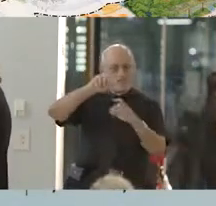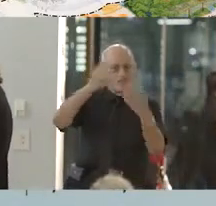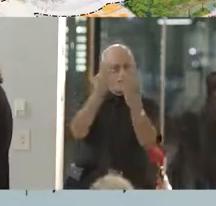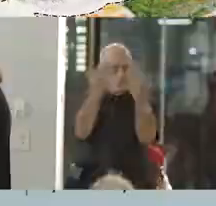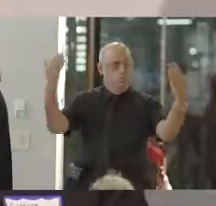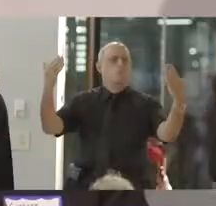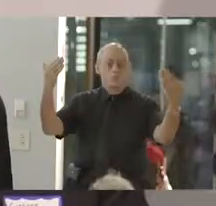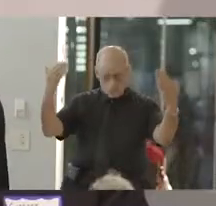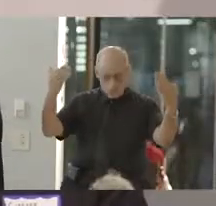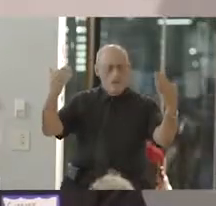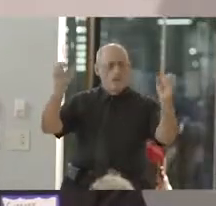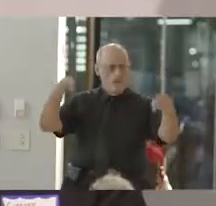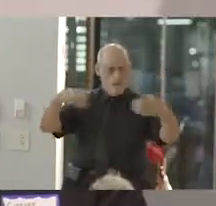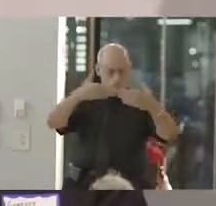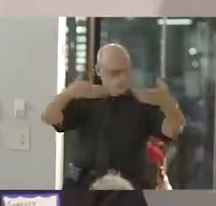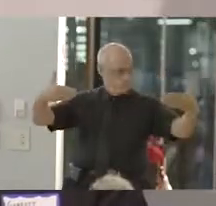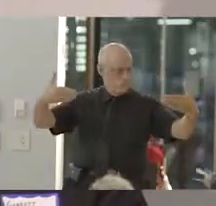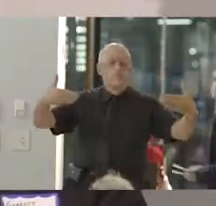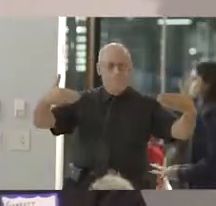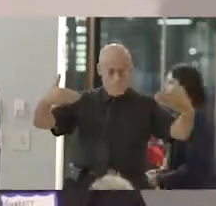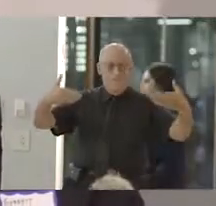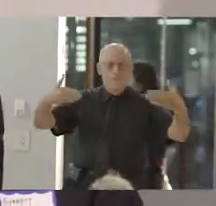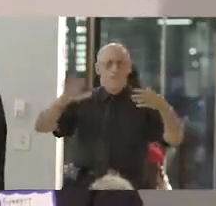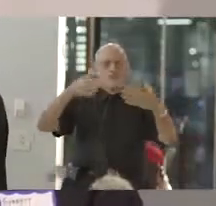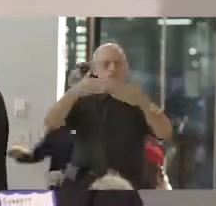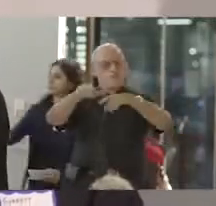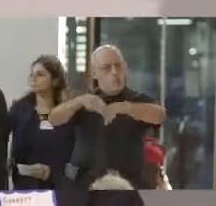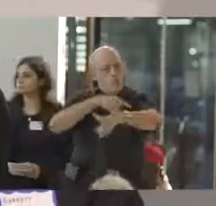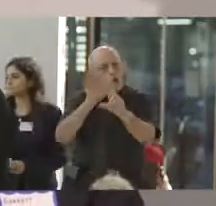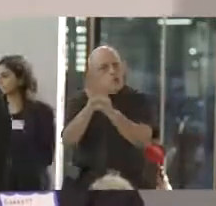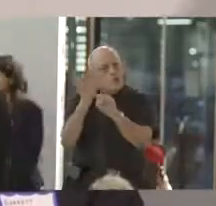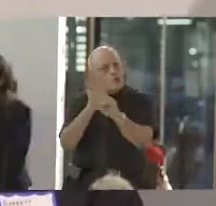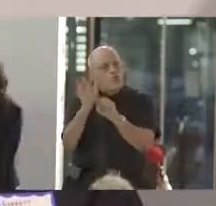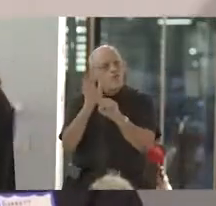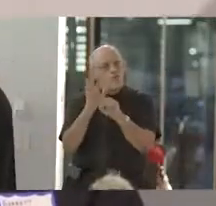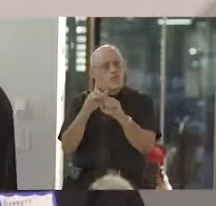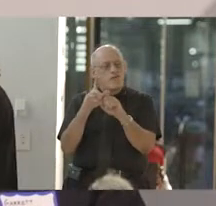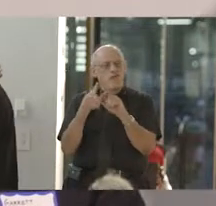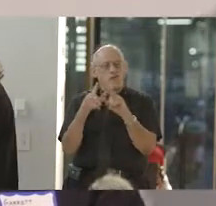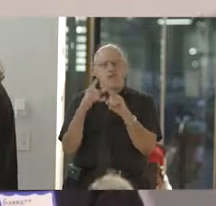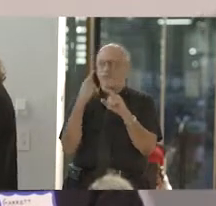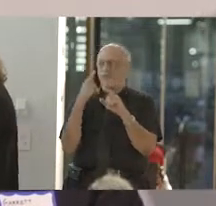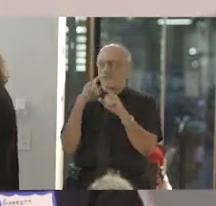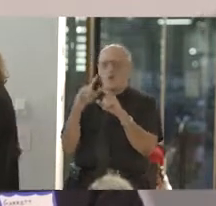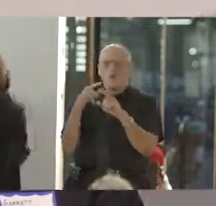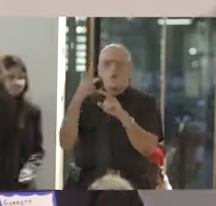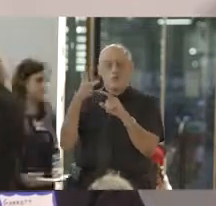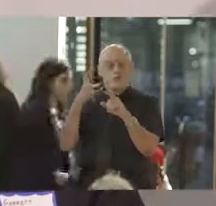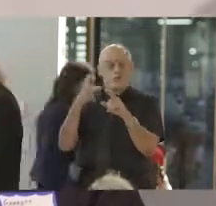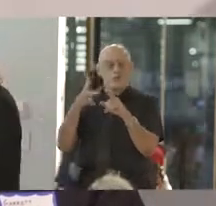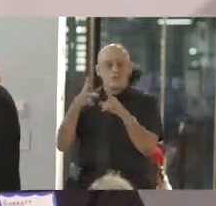so. And we think that that'll be long enough to basically bridge at the 3 street